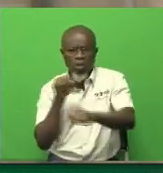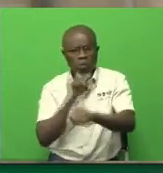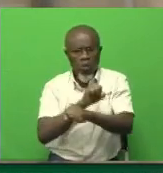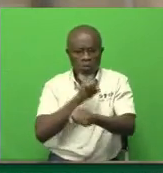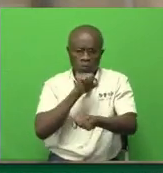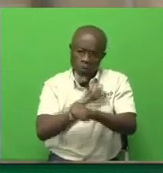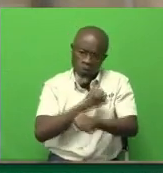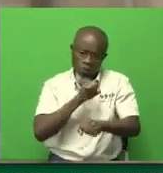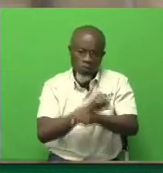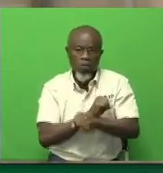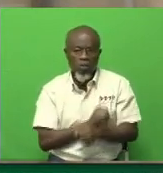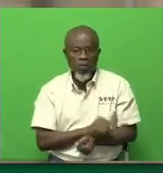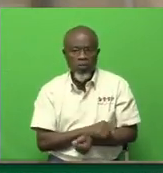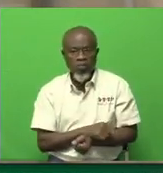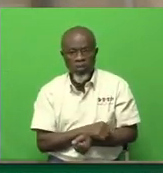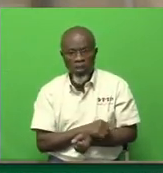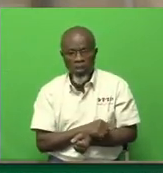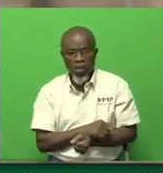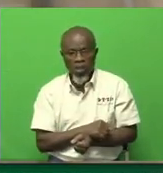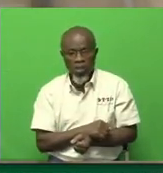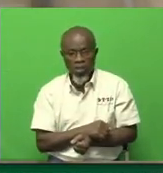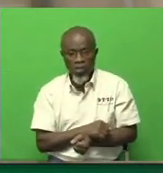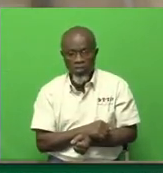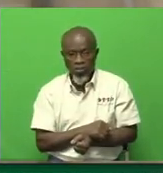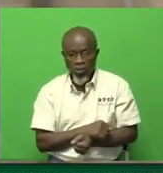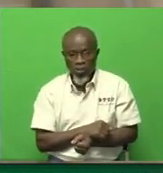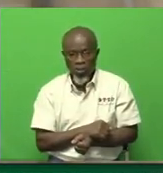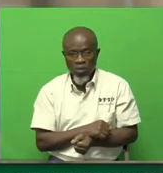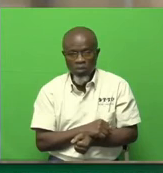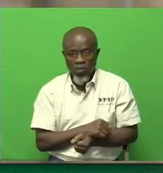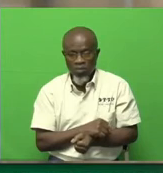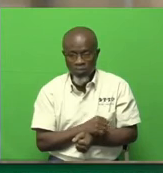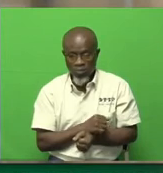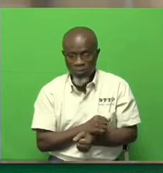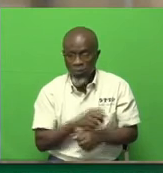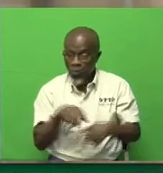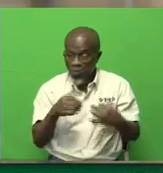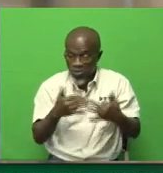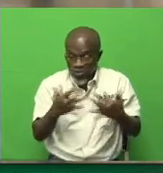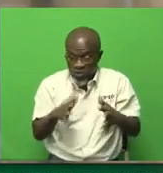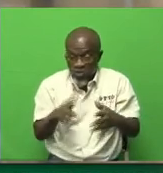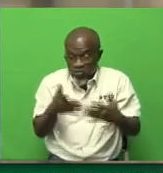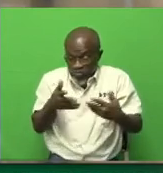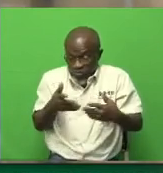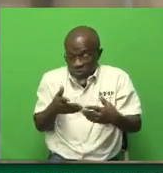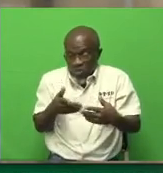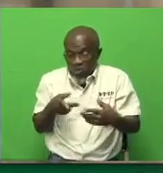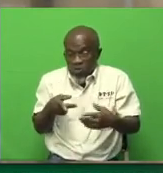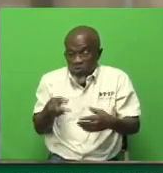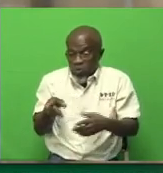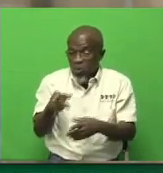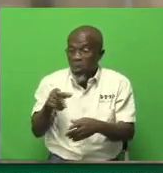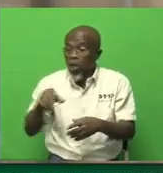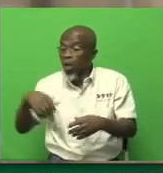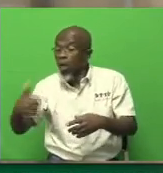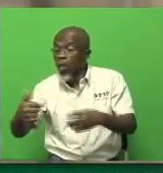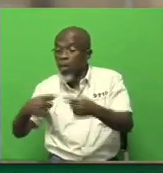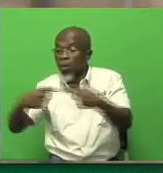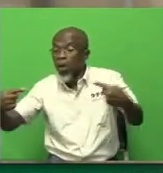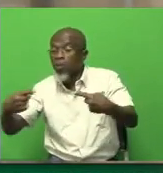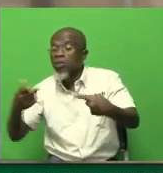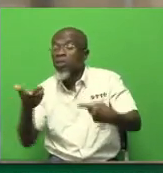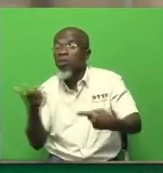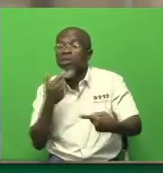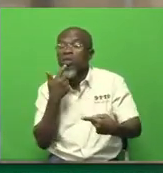tobagon whereas we did that Madam president Madam speaker why is we did that honorable members opposite took every opportunity and